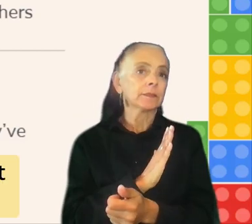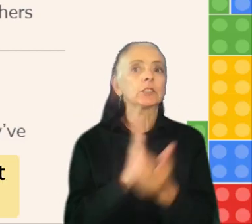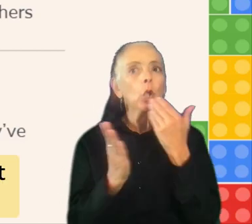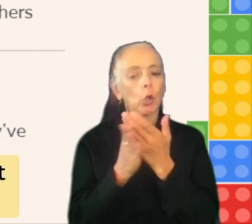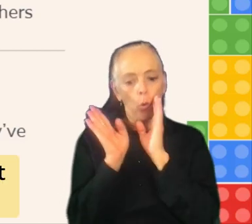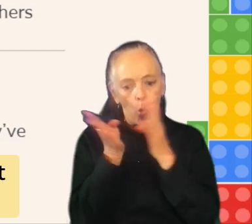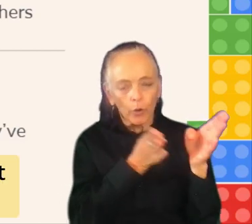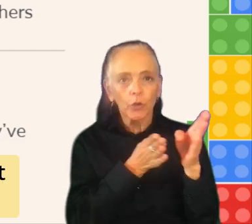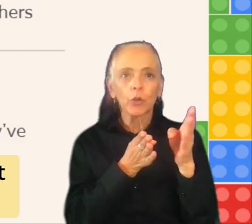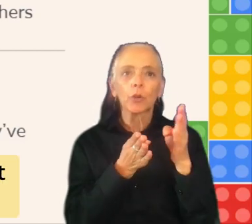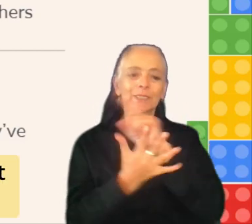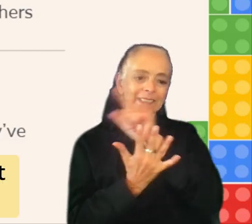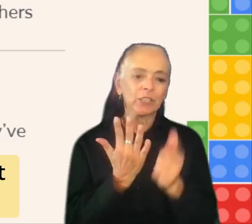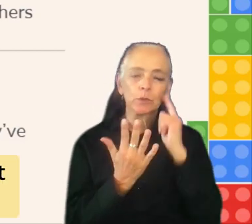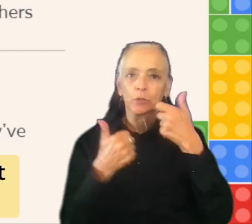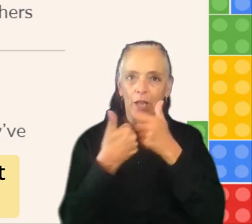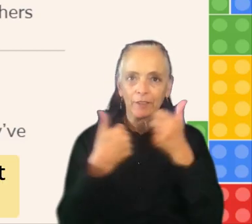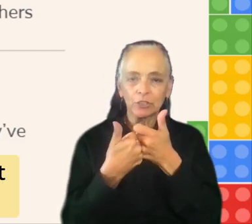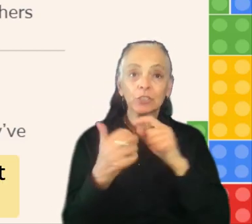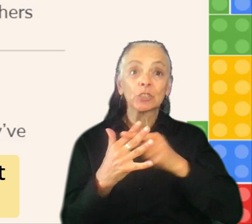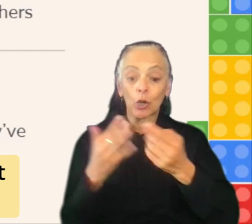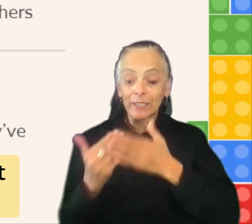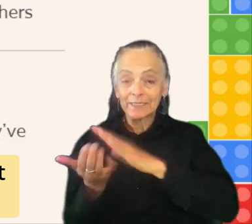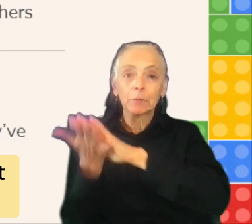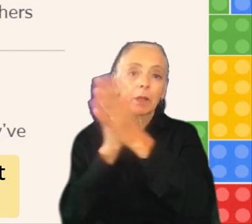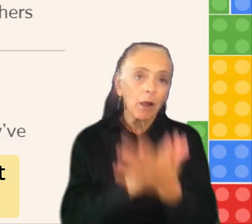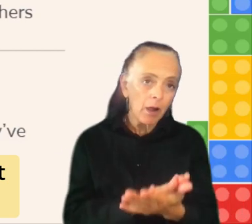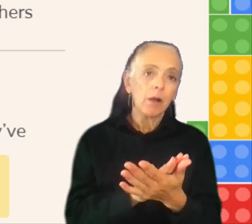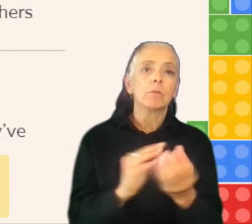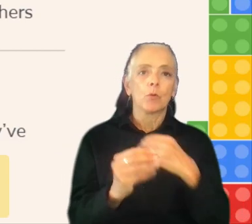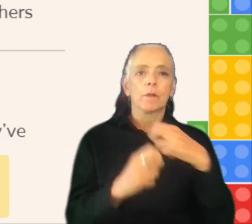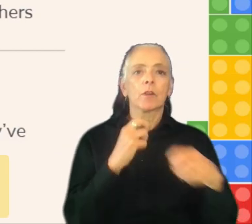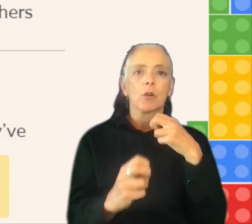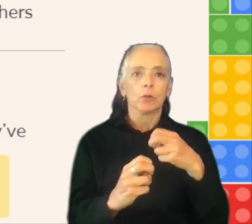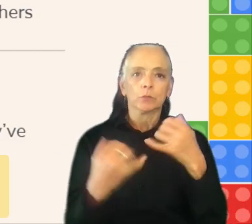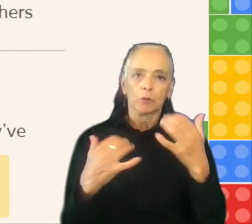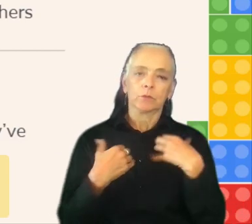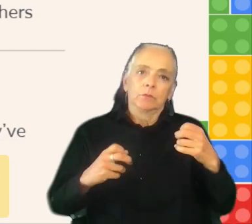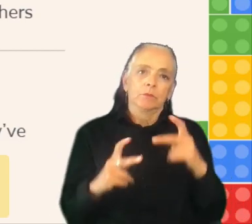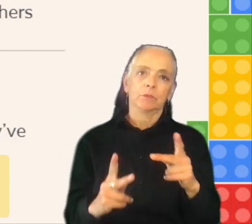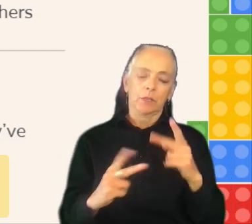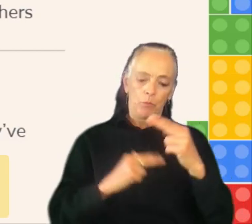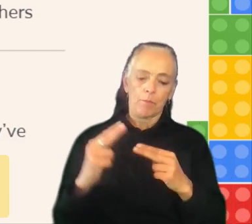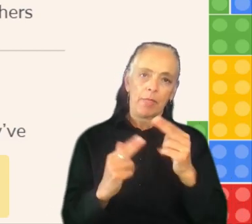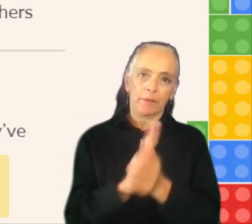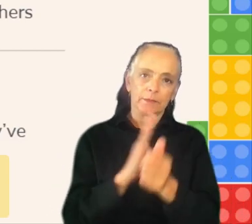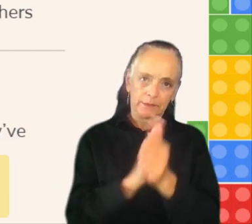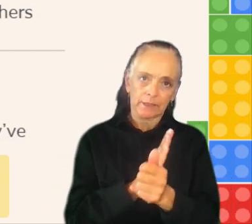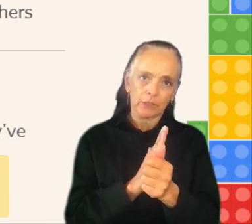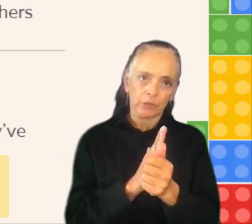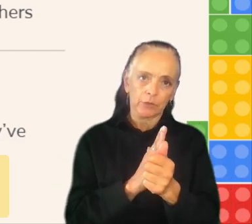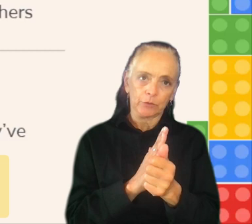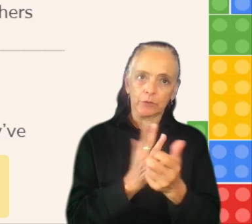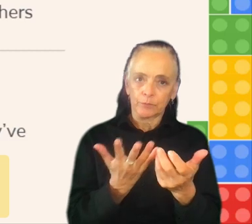good ordering and sequencing of challenges so that they start easy and become progressively more difficult, so players have a chance to build up their skill